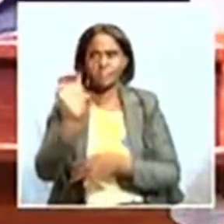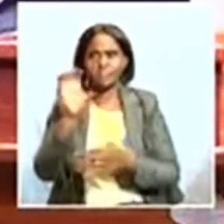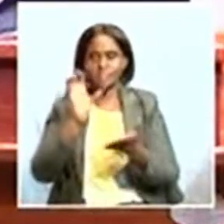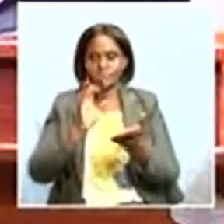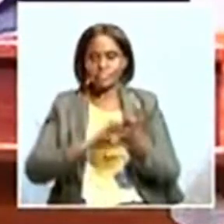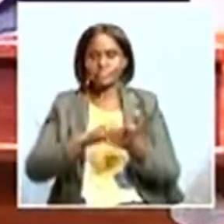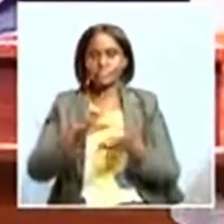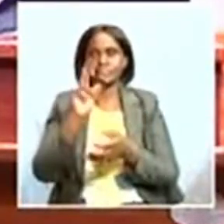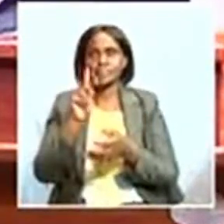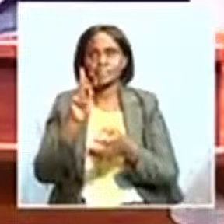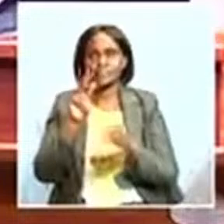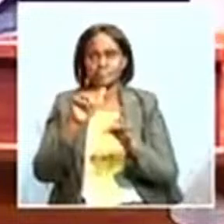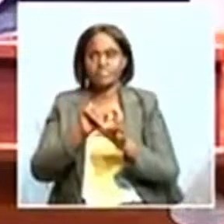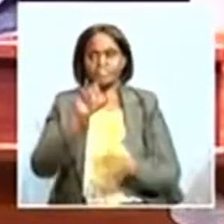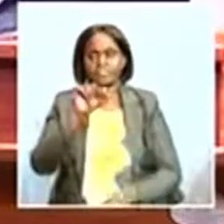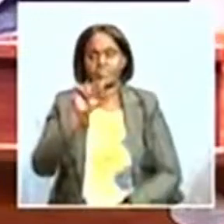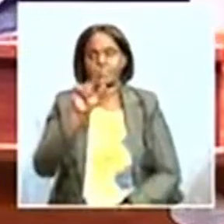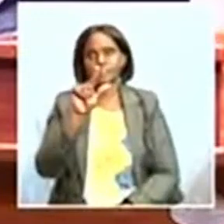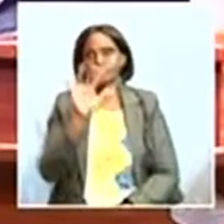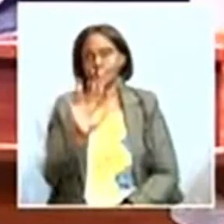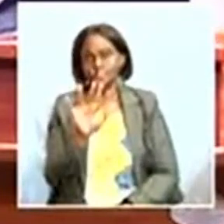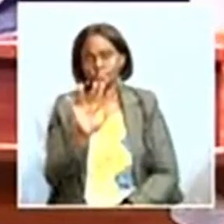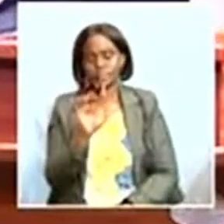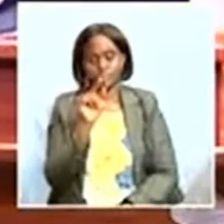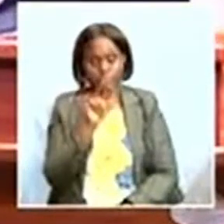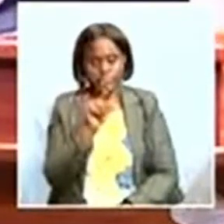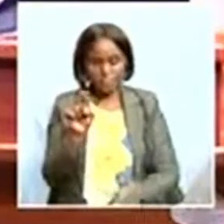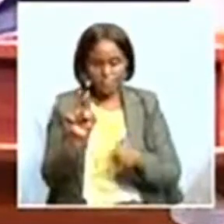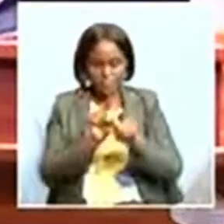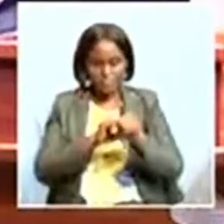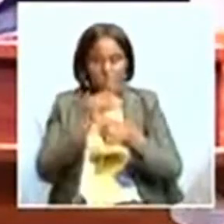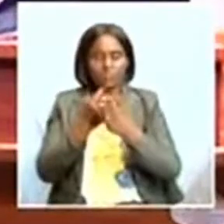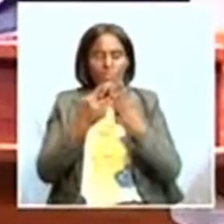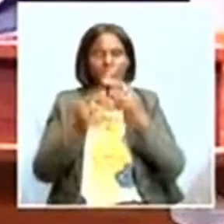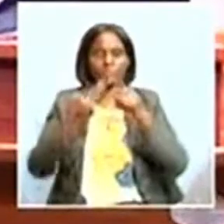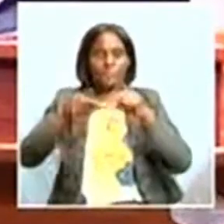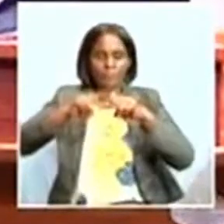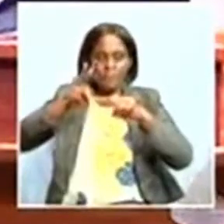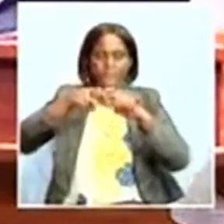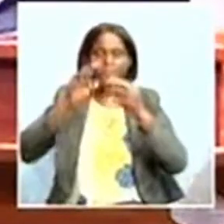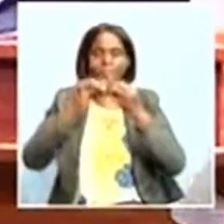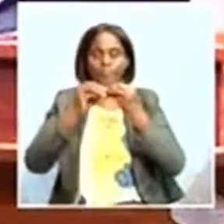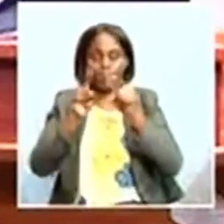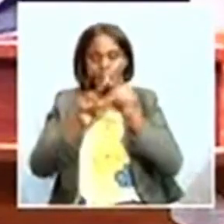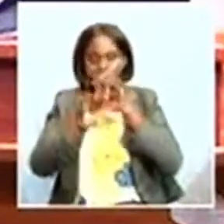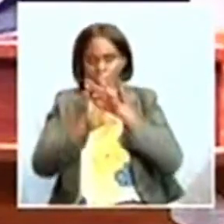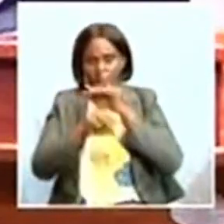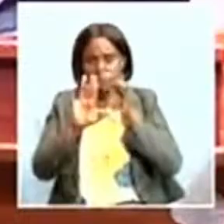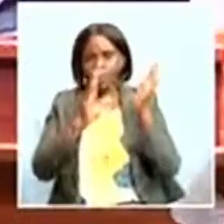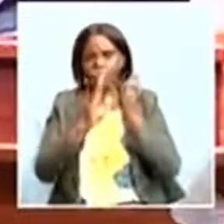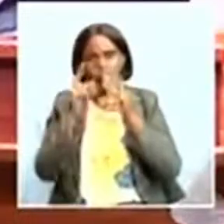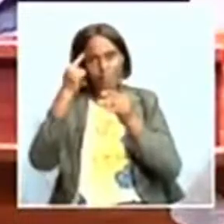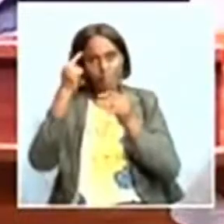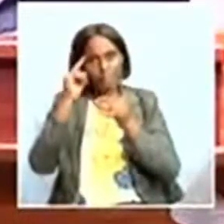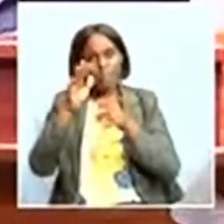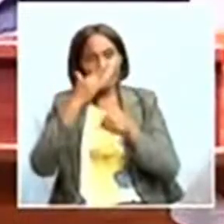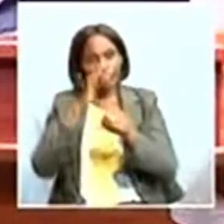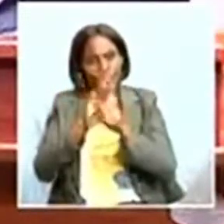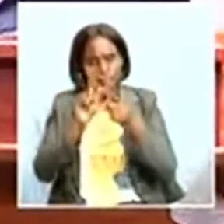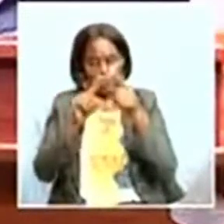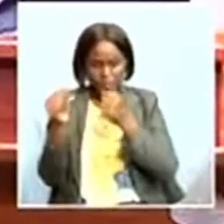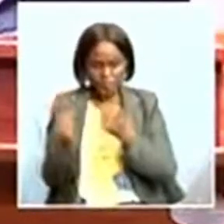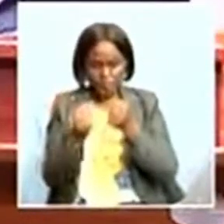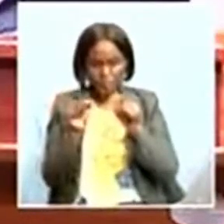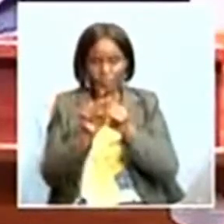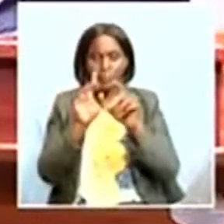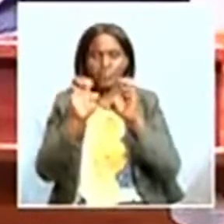105,600,000 kwacha in 2025. This substantial increase underscores the government's commitment to strengthening